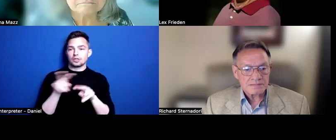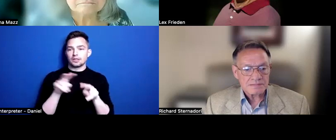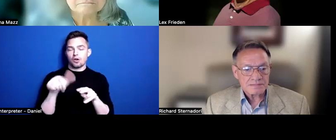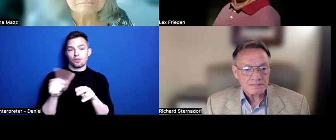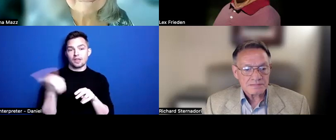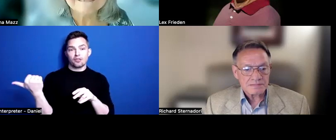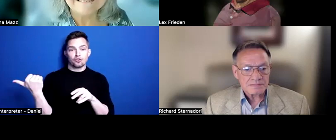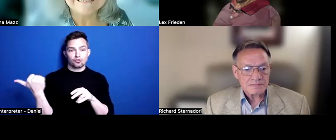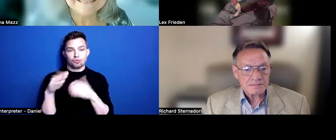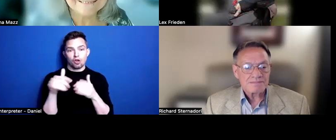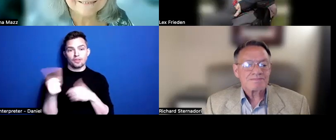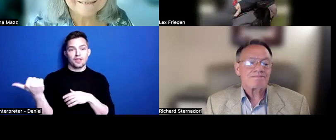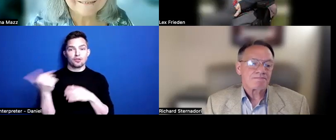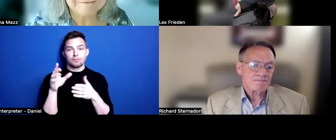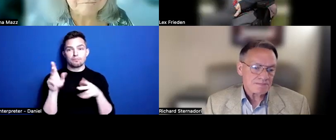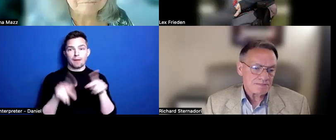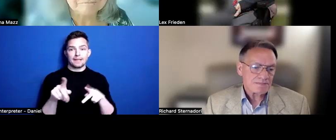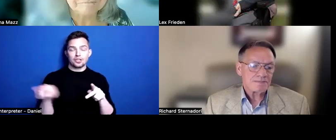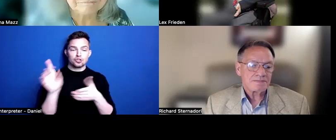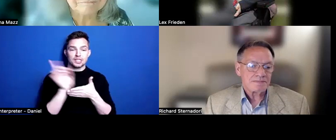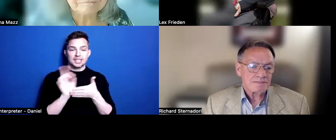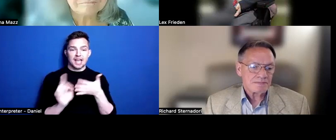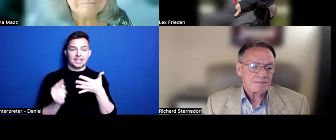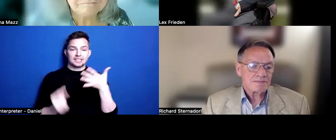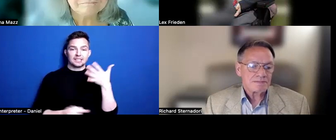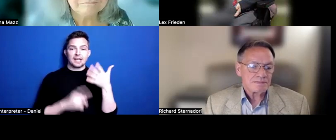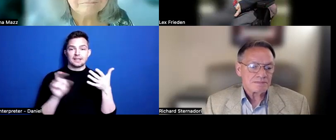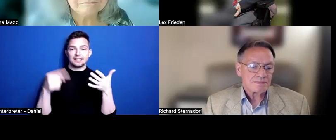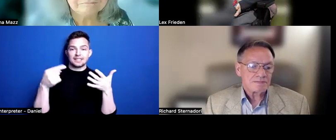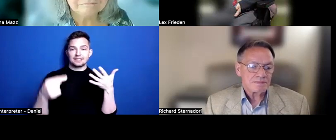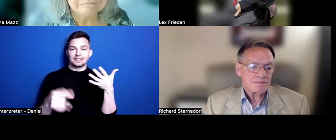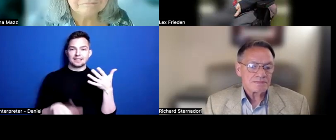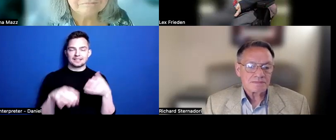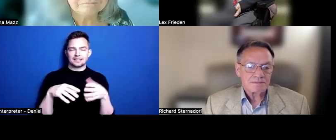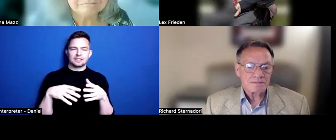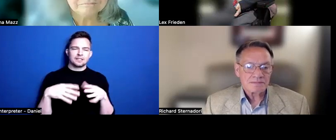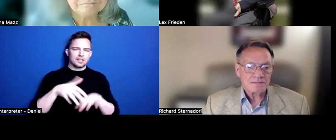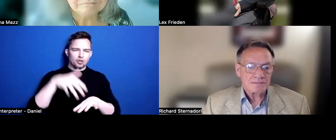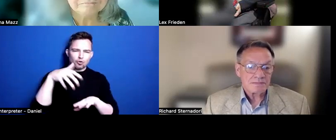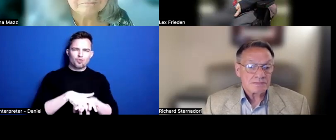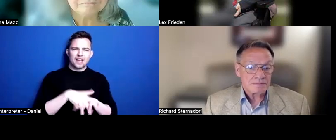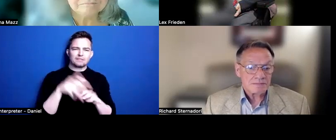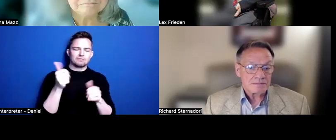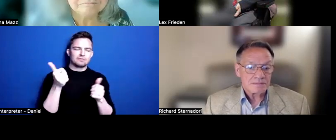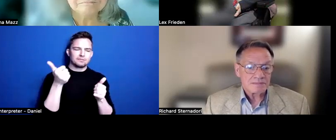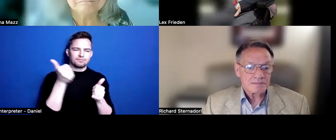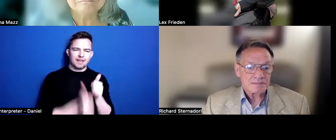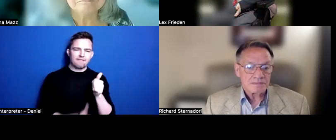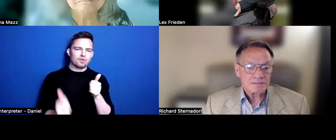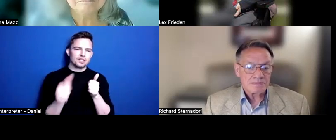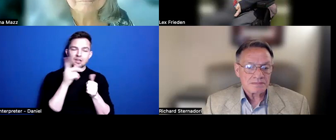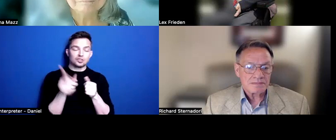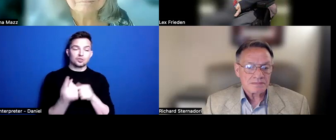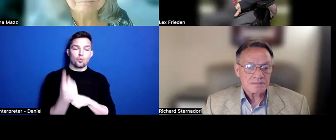other populations that you're designing for, and the needs for that. That's ingrained in everything, and not just, you know, a single